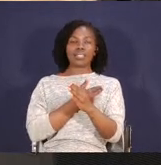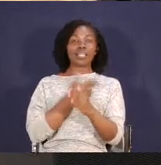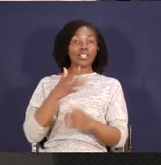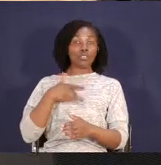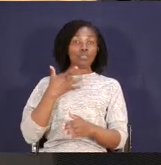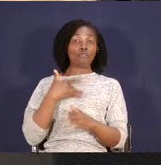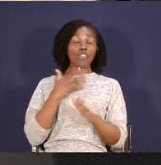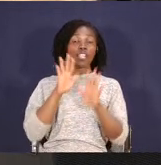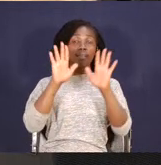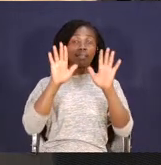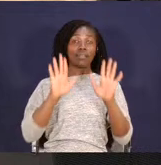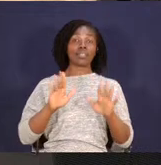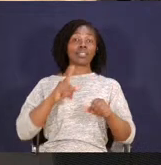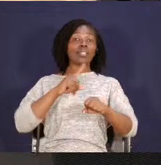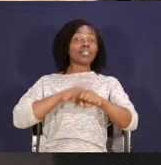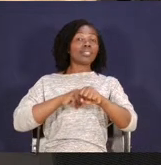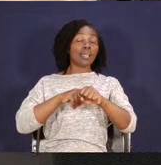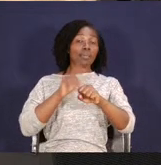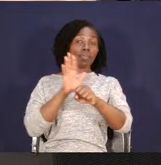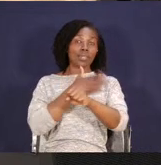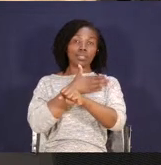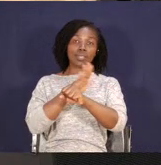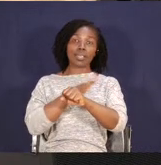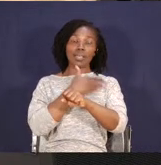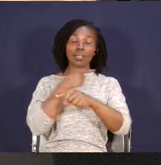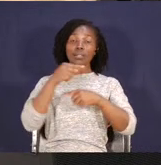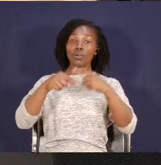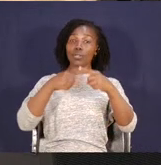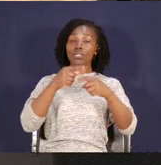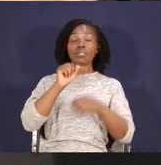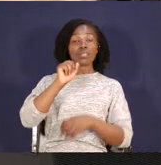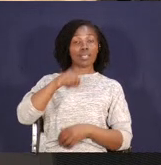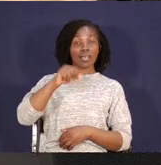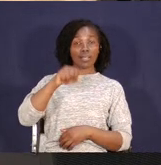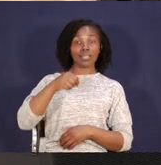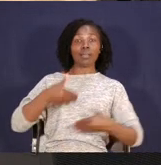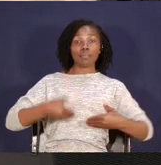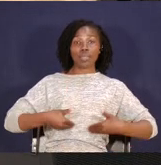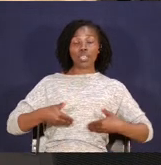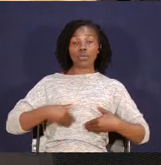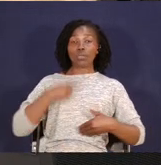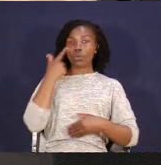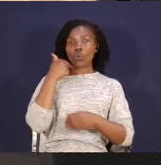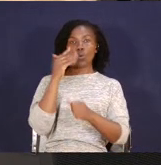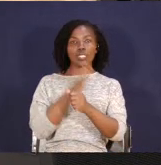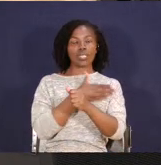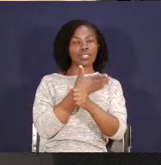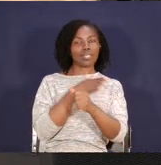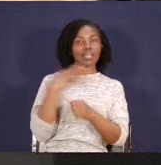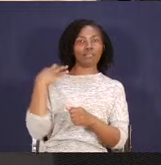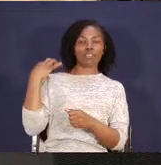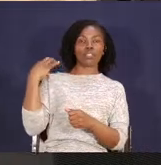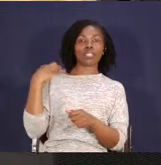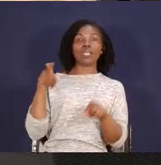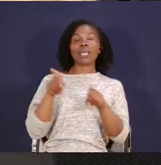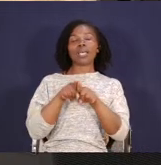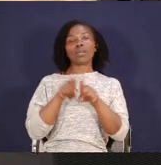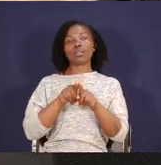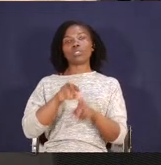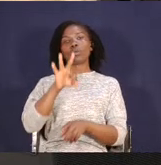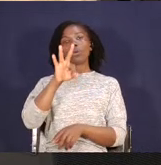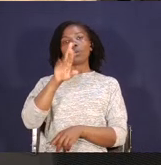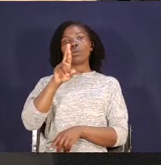great when this worship is happening? Yeah, they're investing their gift. And also Akina